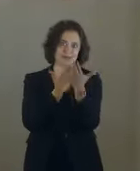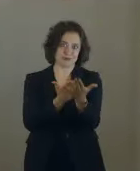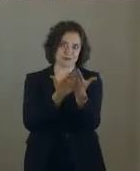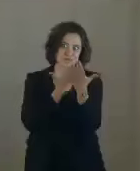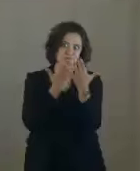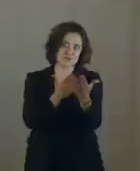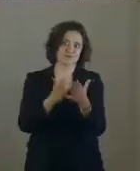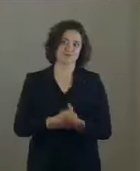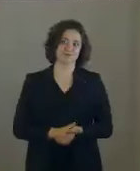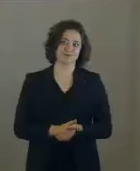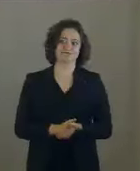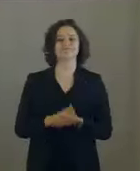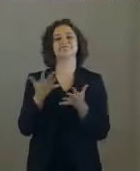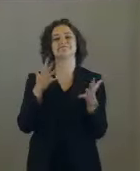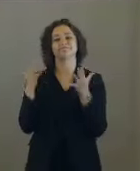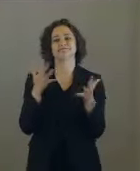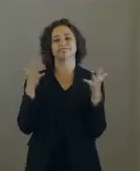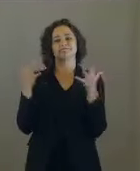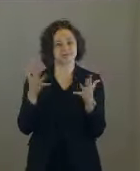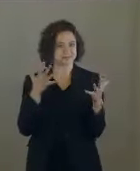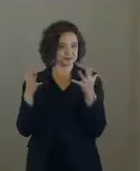Thank you. Well done. Well done. For sure.